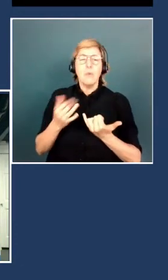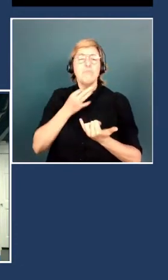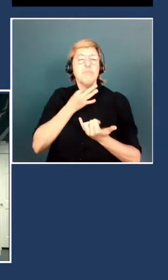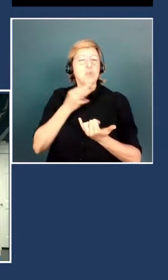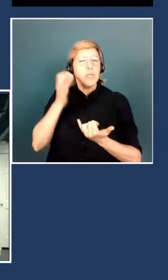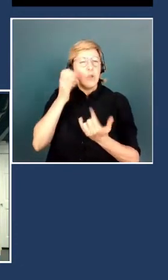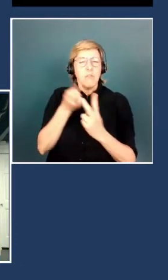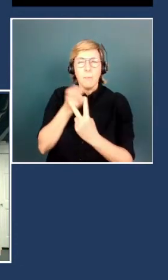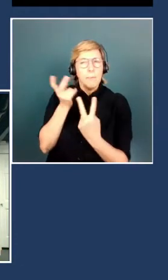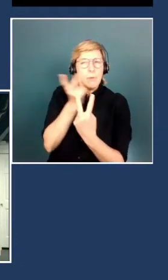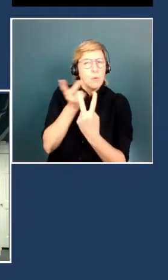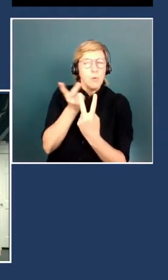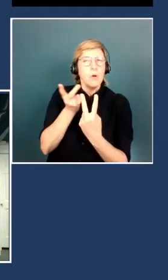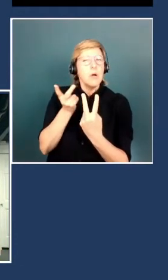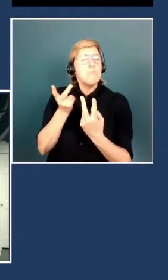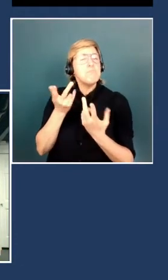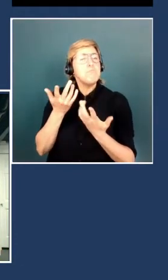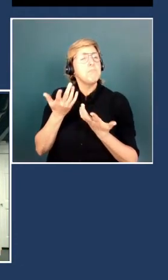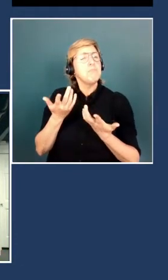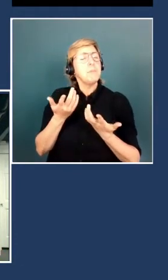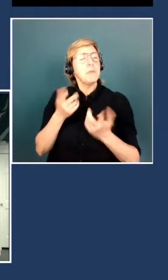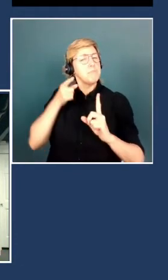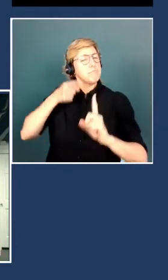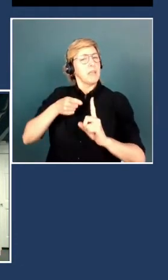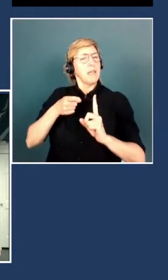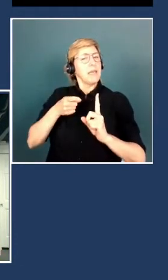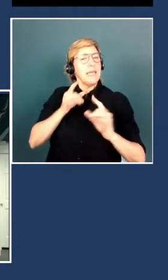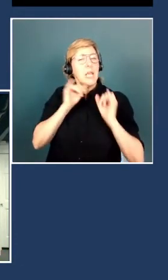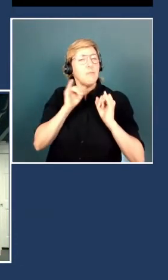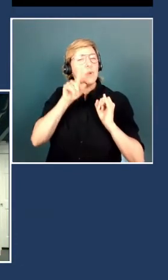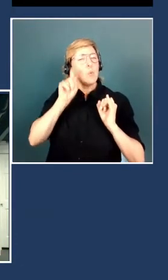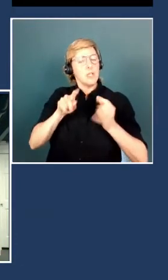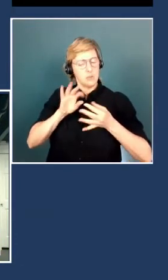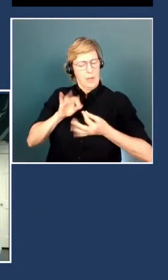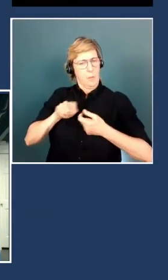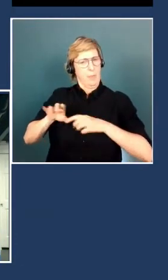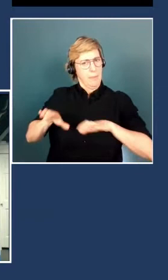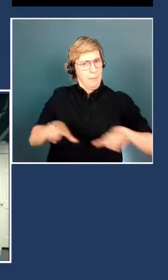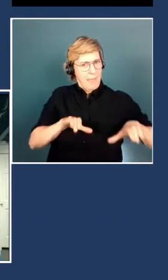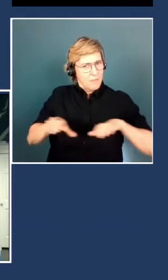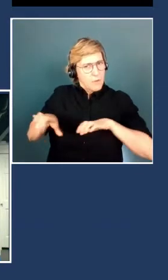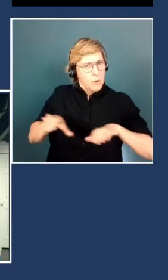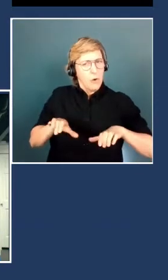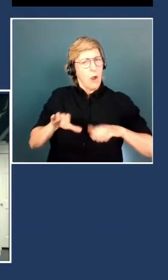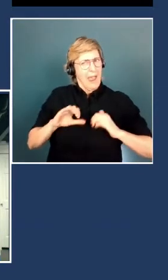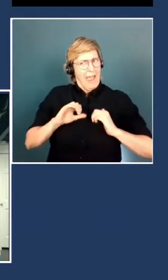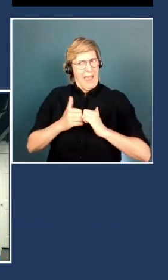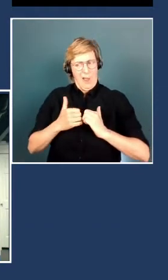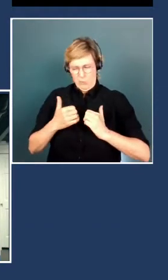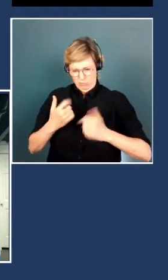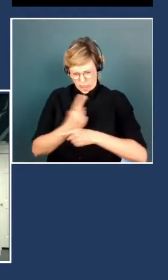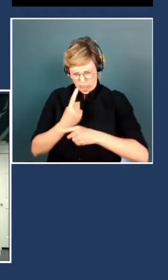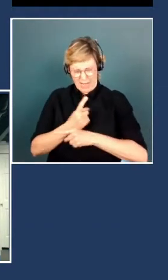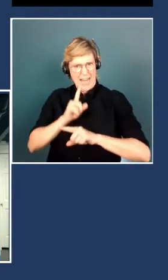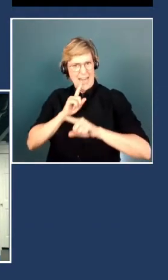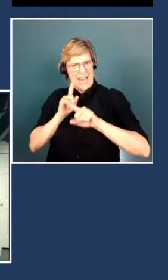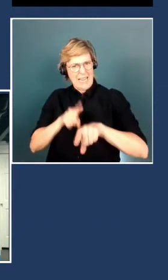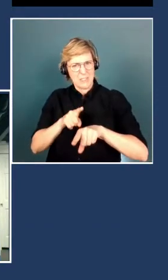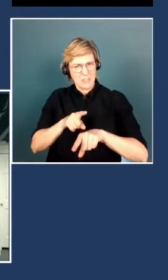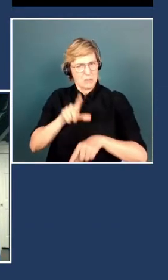about some of the behavioral interview questions. How does one answer those? Leah, what do you